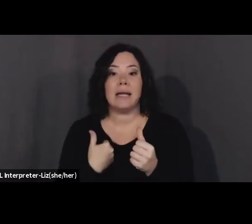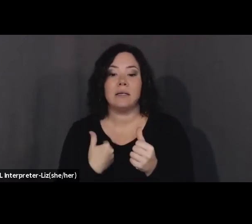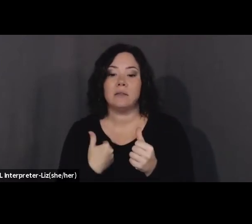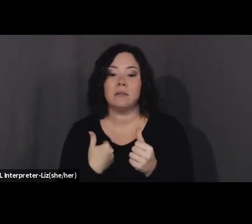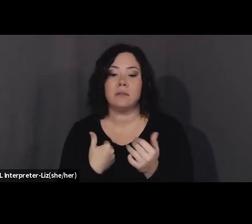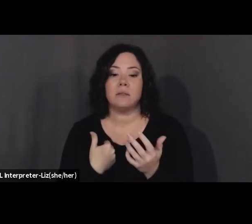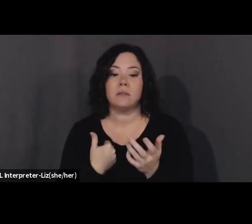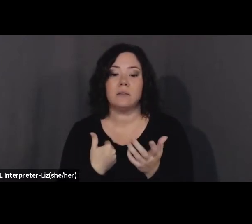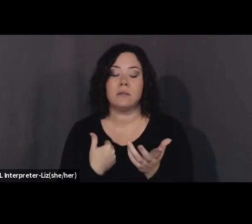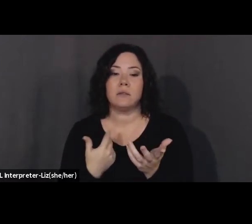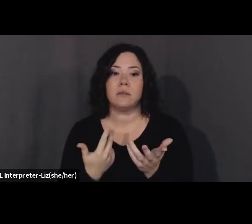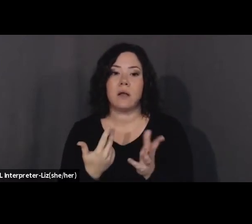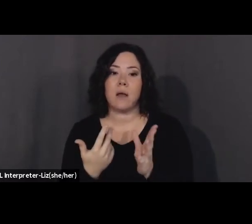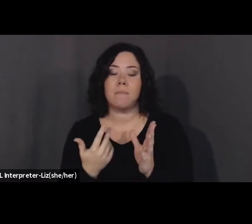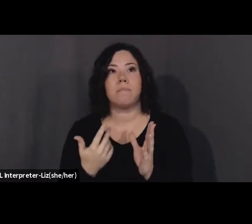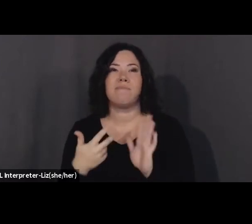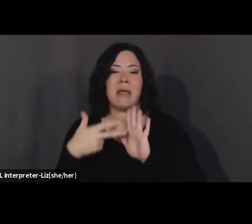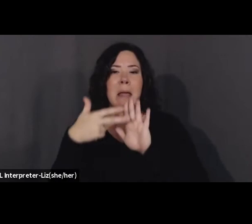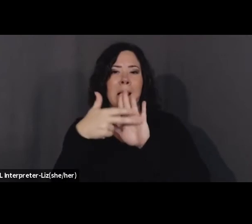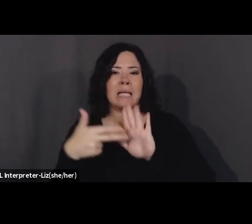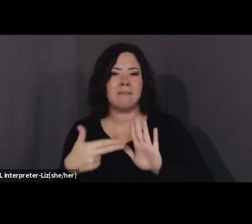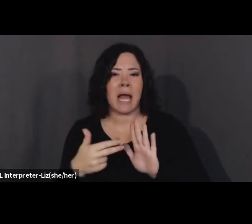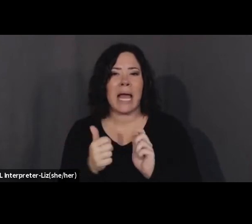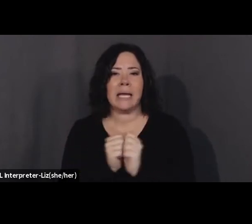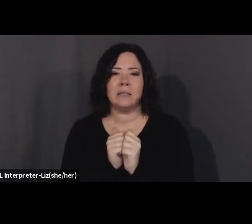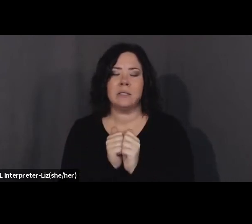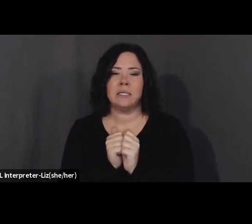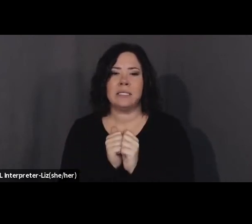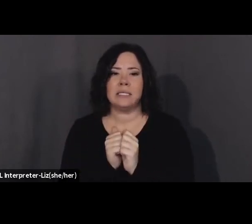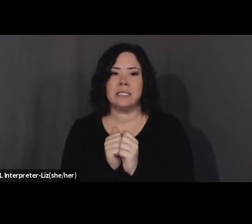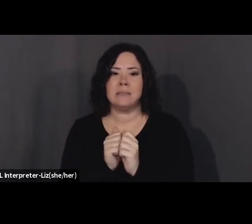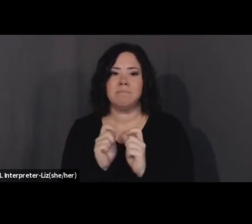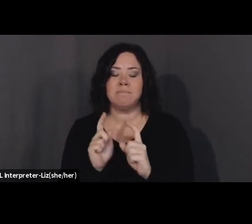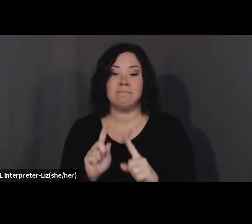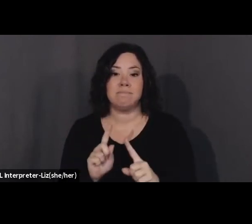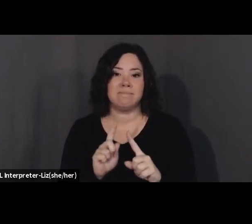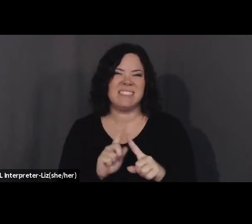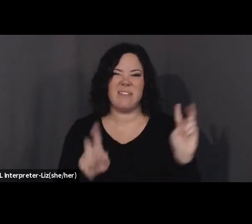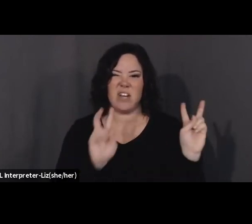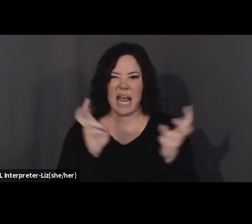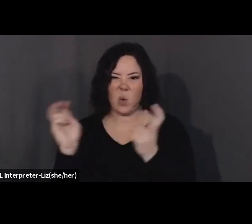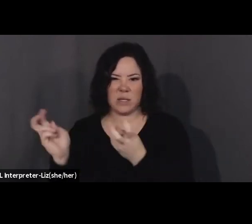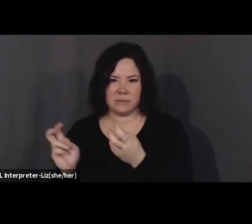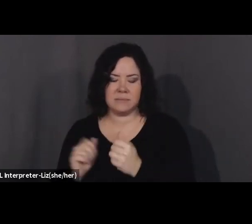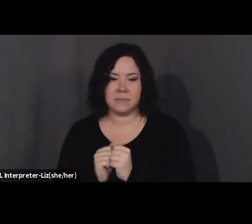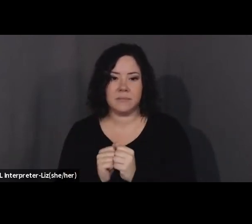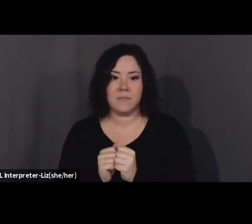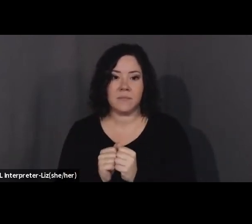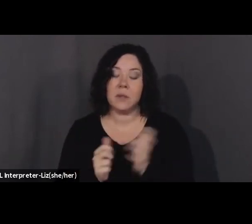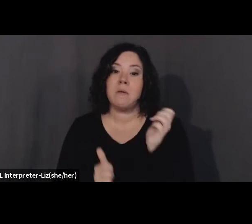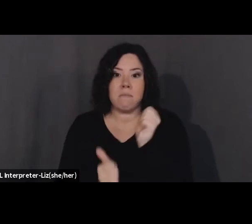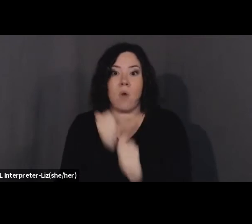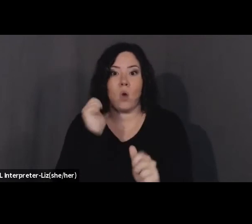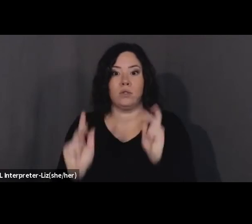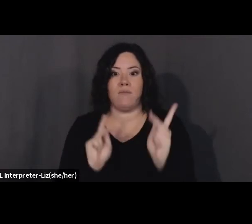these kind of classified into different categories. So by far, most folks